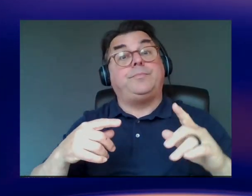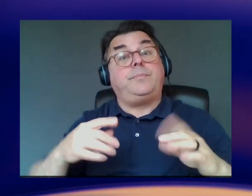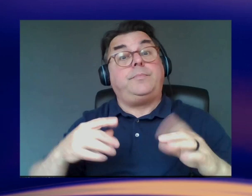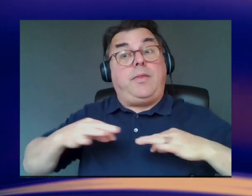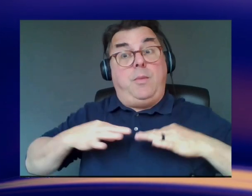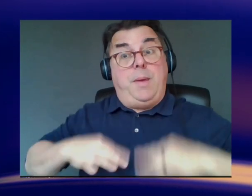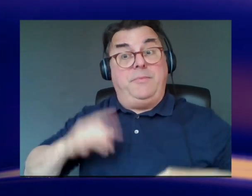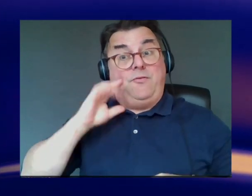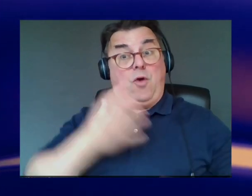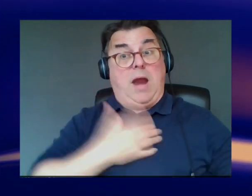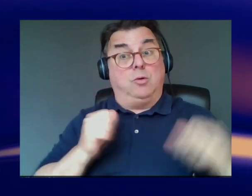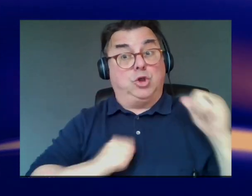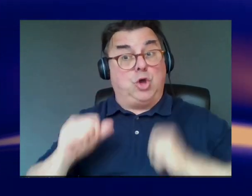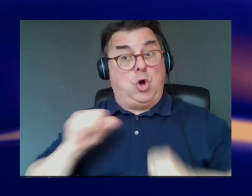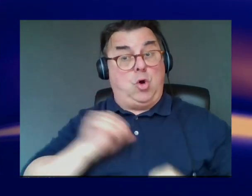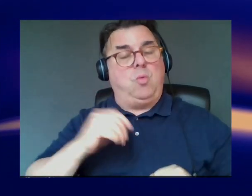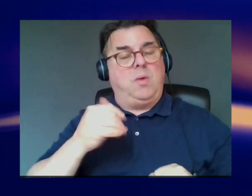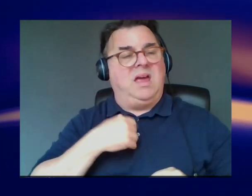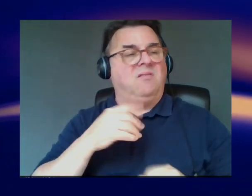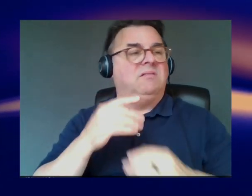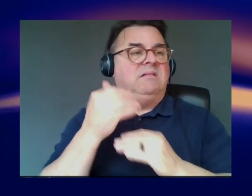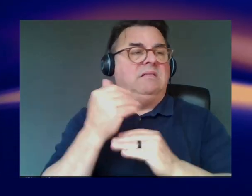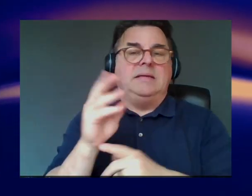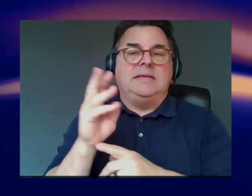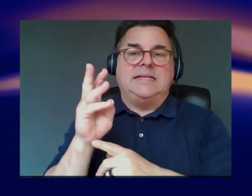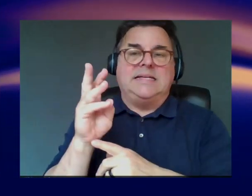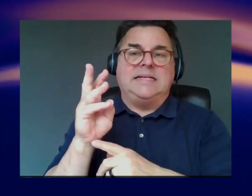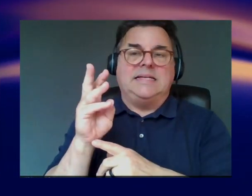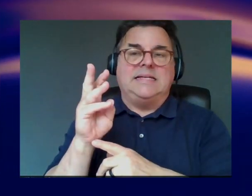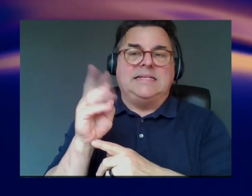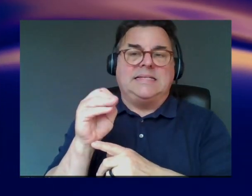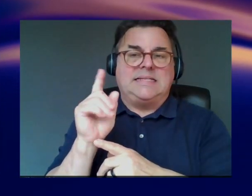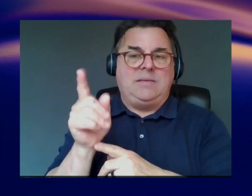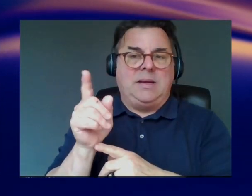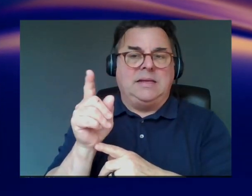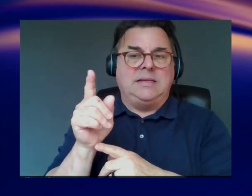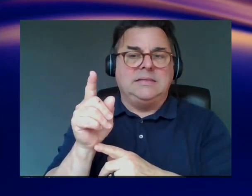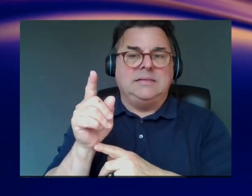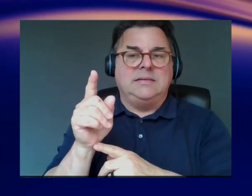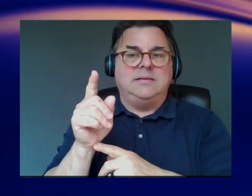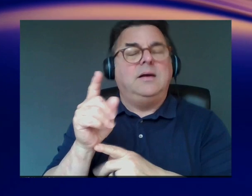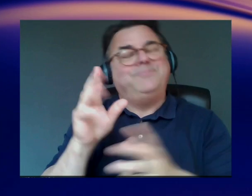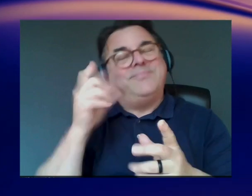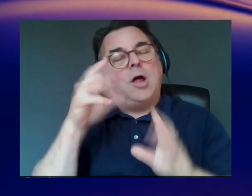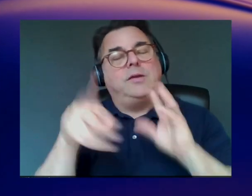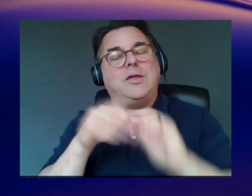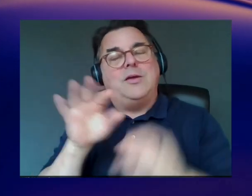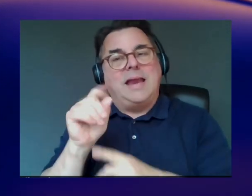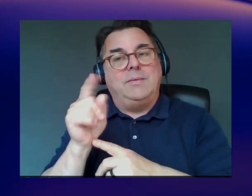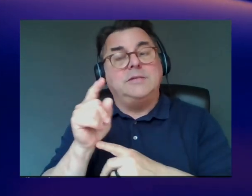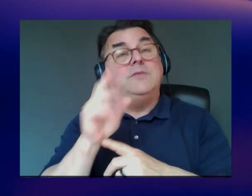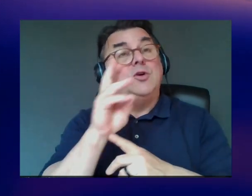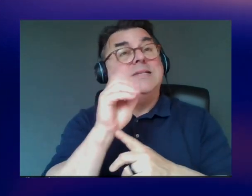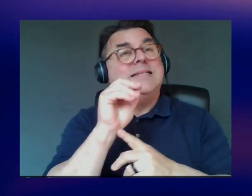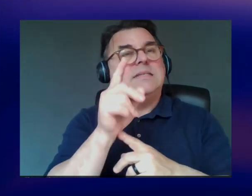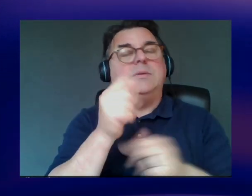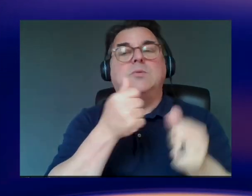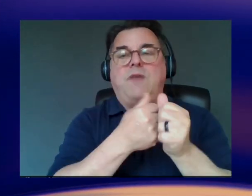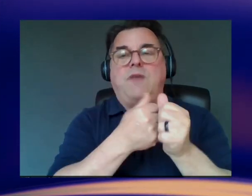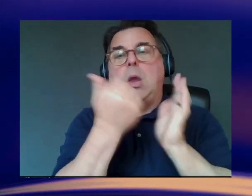there. So we can answer those questions. We do have a general outline that we try to stick to, but we can answer questions, dive a little bit deeper.